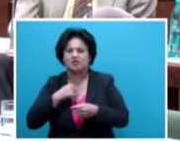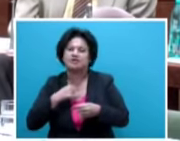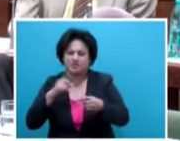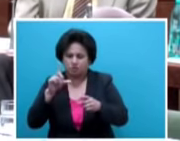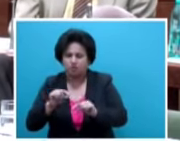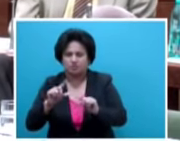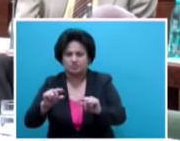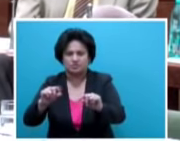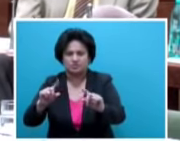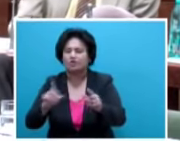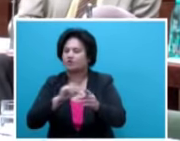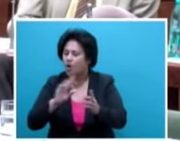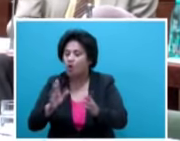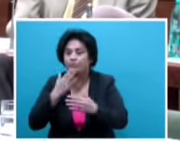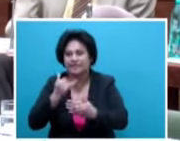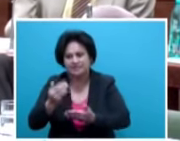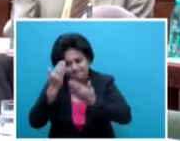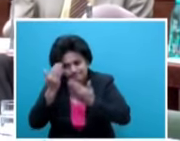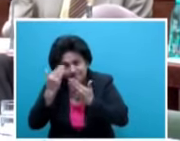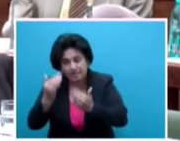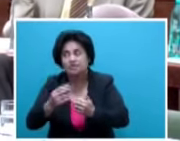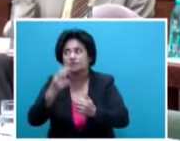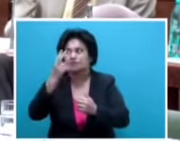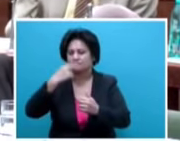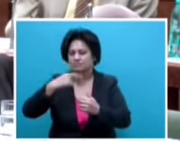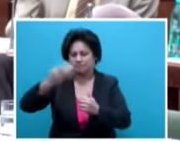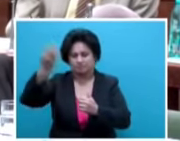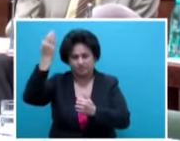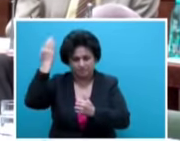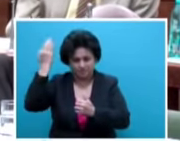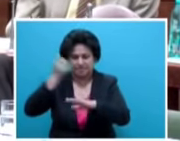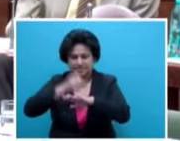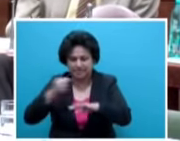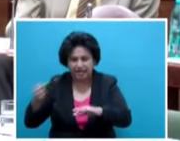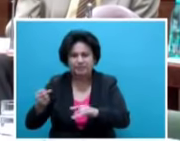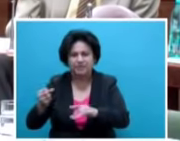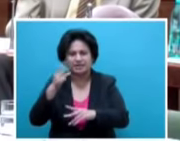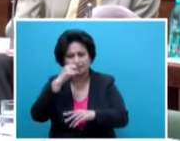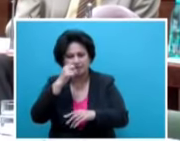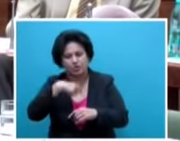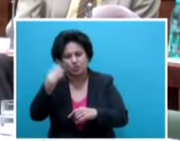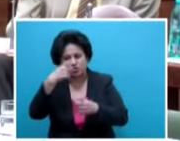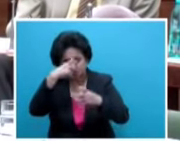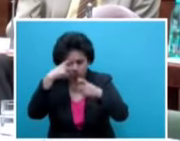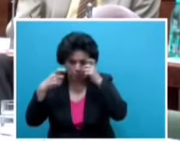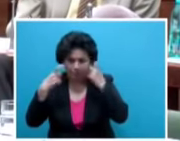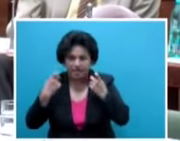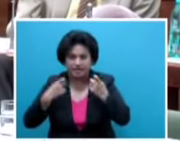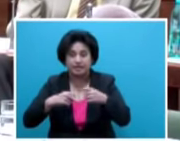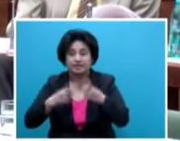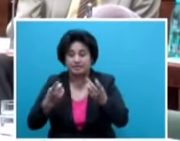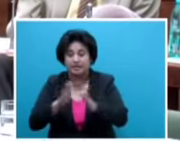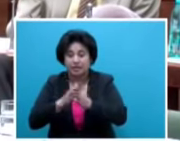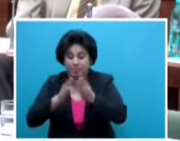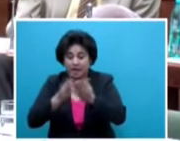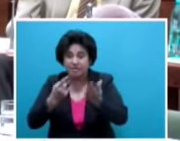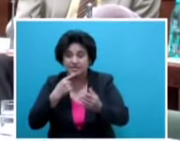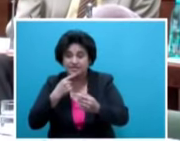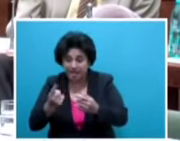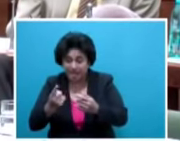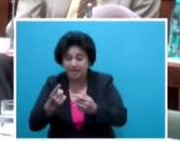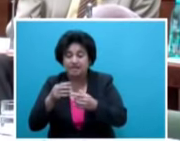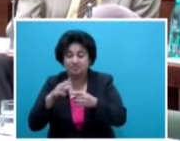ad nauseum. Have some shame. Isaiah 5:21 warns, woe to those who are wise